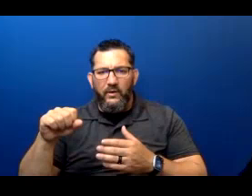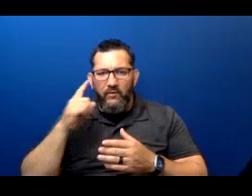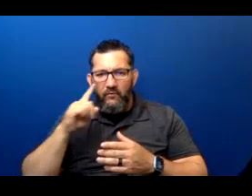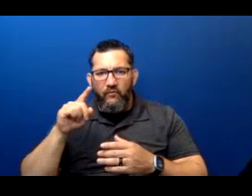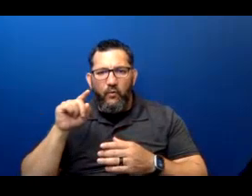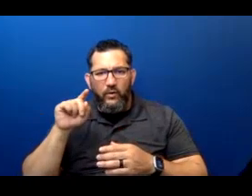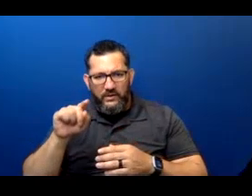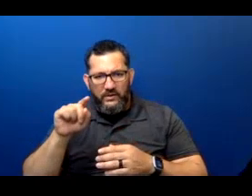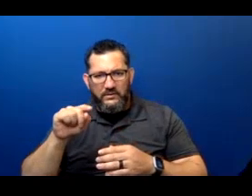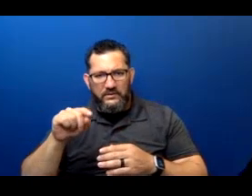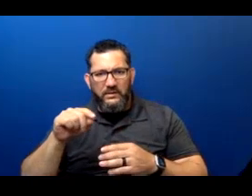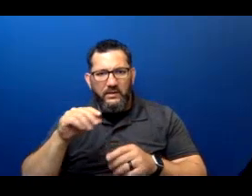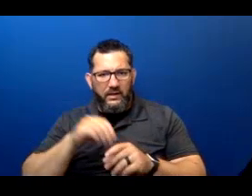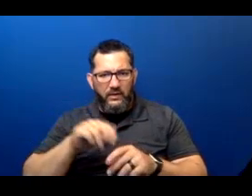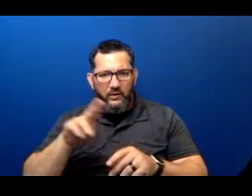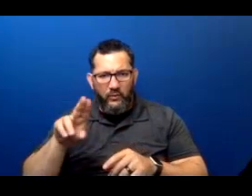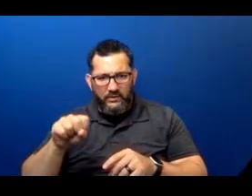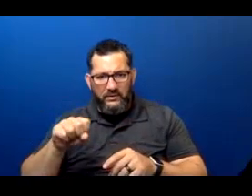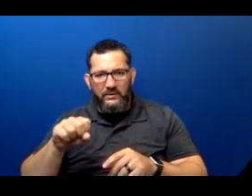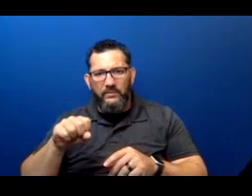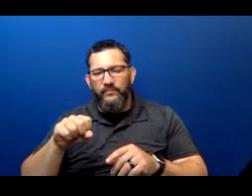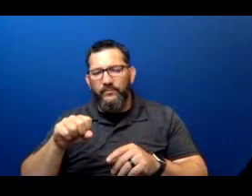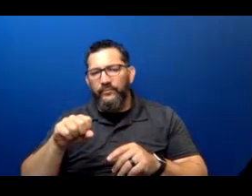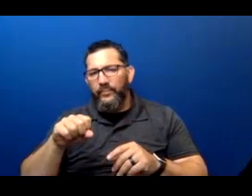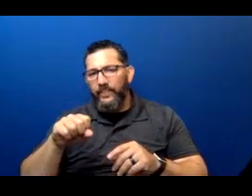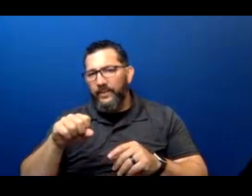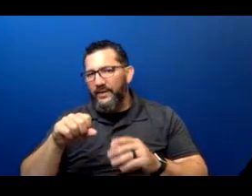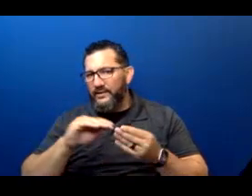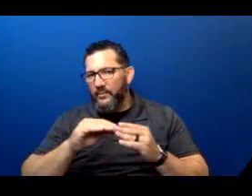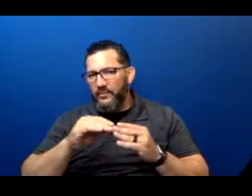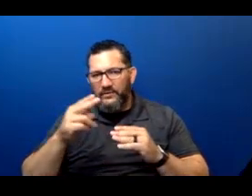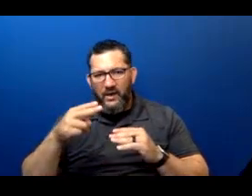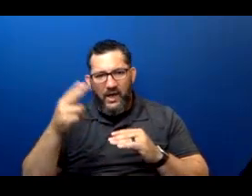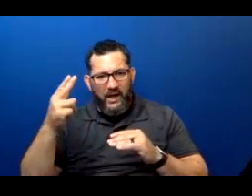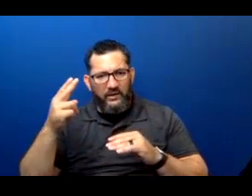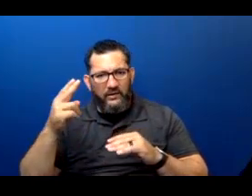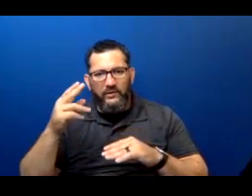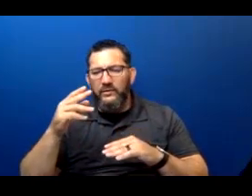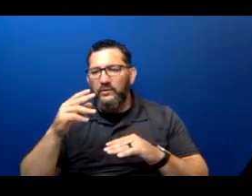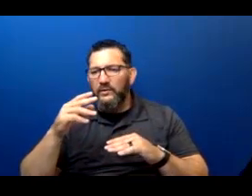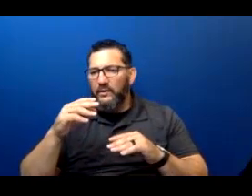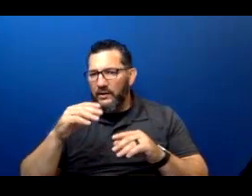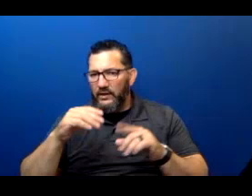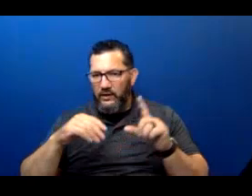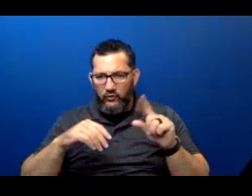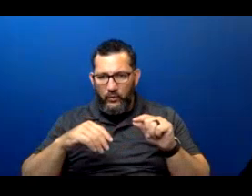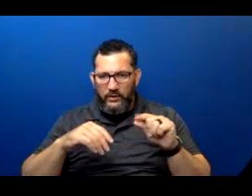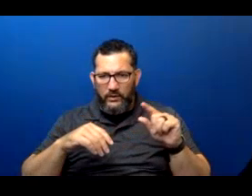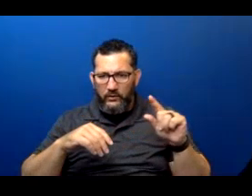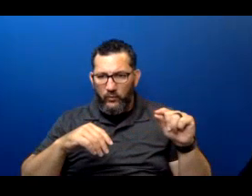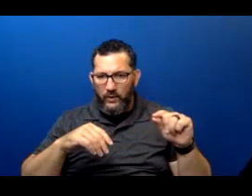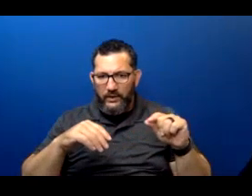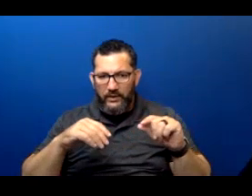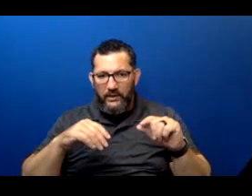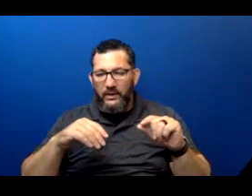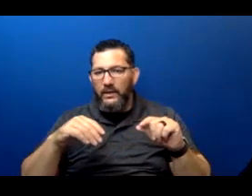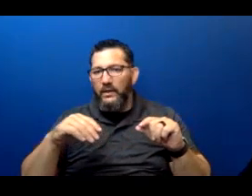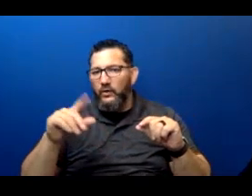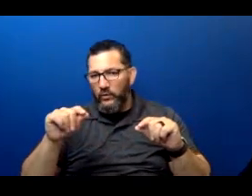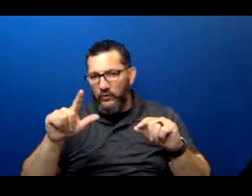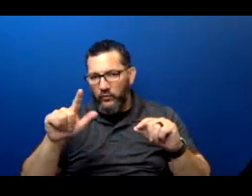in the United States, and these numbers were actually higher than 2020 and in 2021. So on the